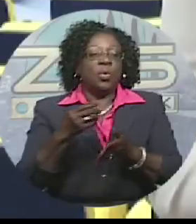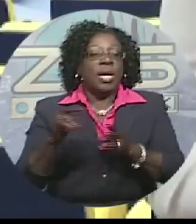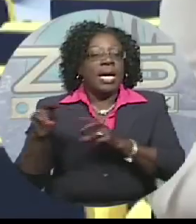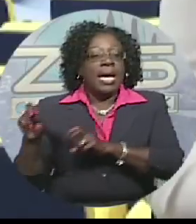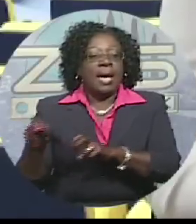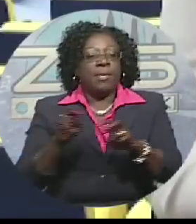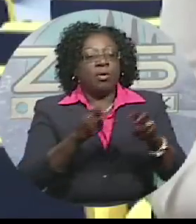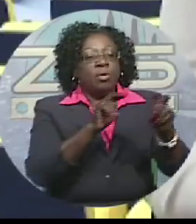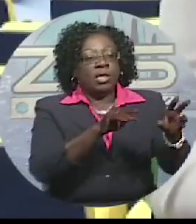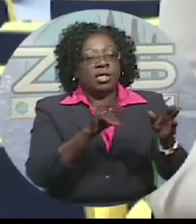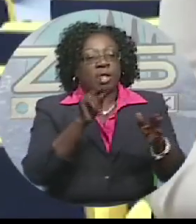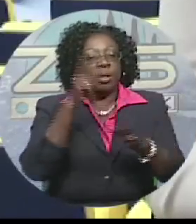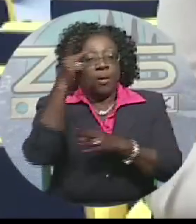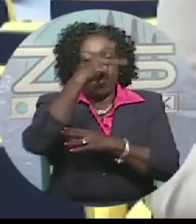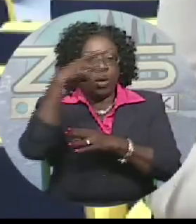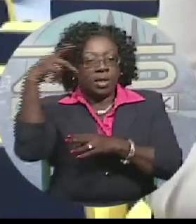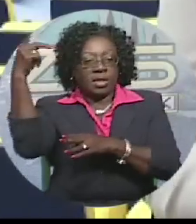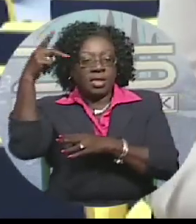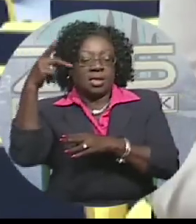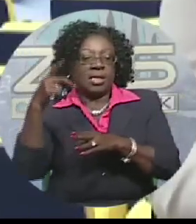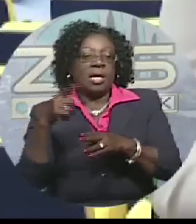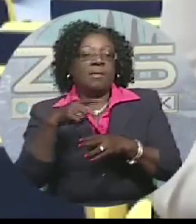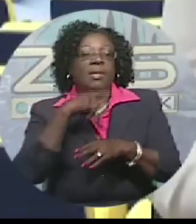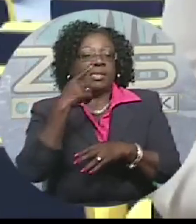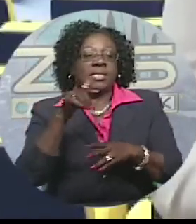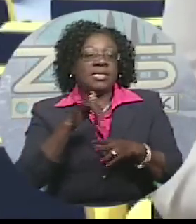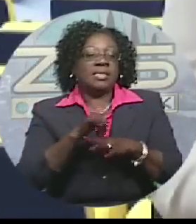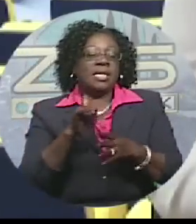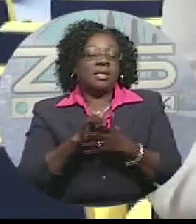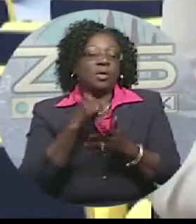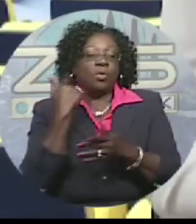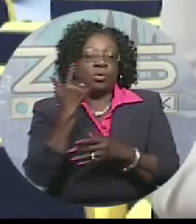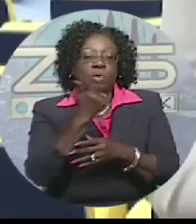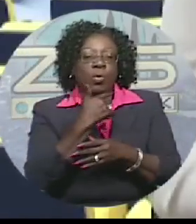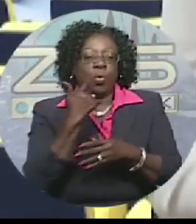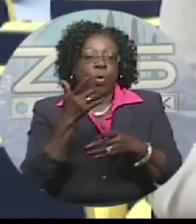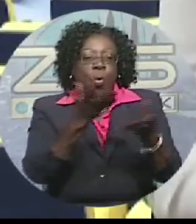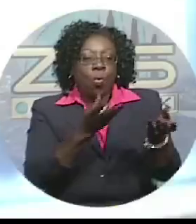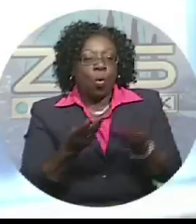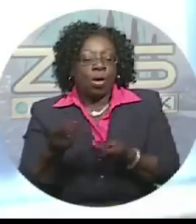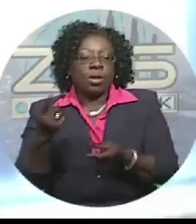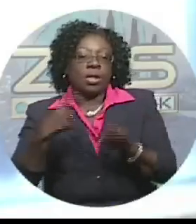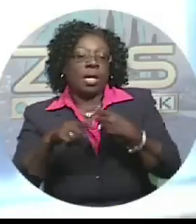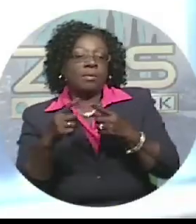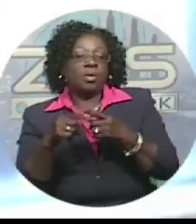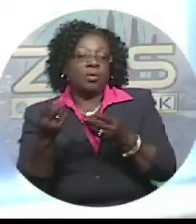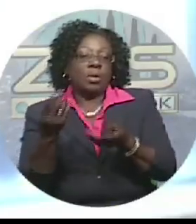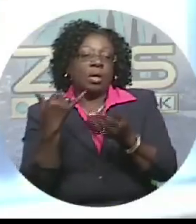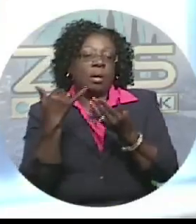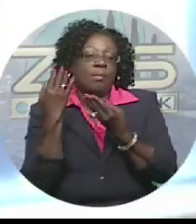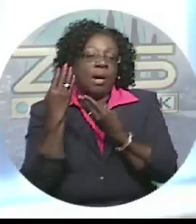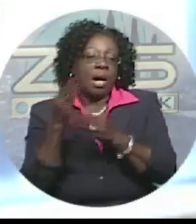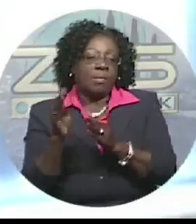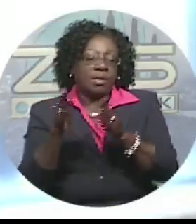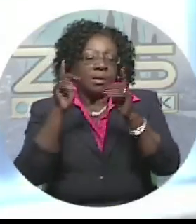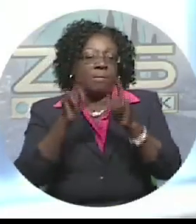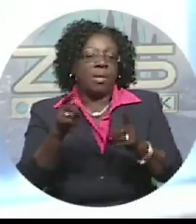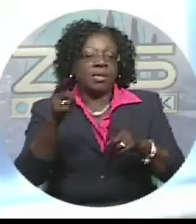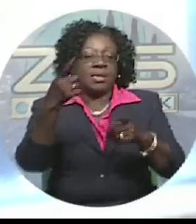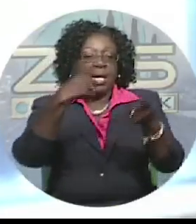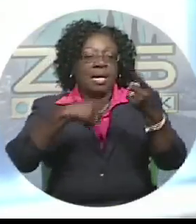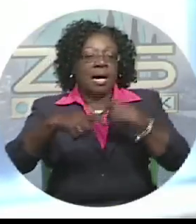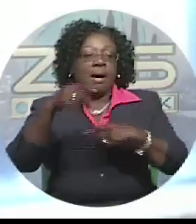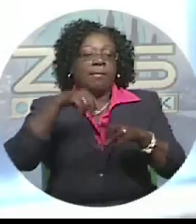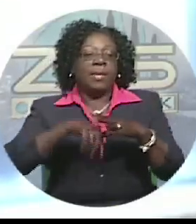that those who want to come to the islands must simply follow the proper procedures. Migration to the Bahamas is